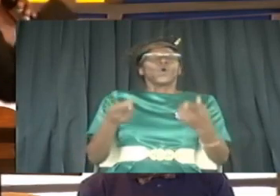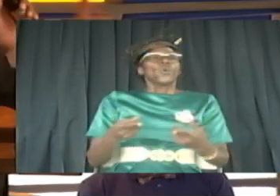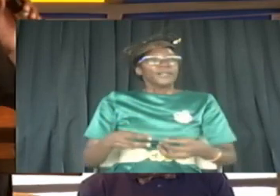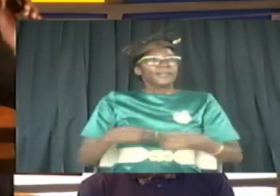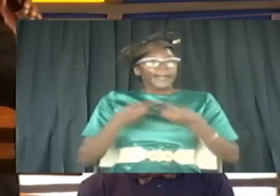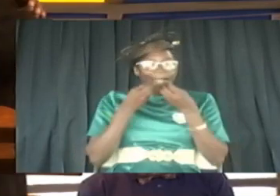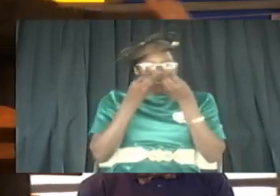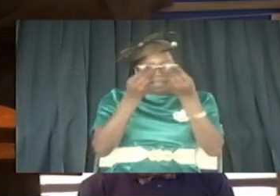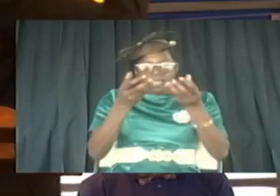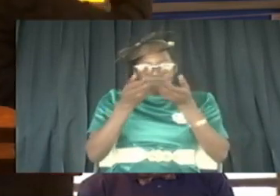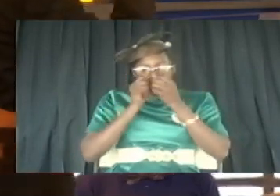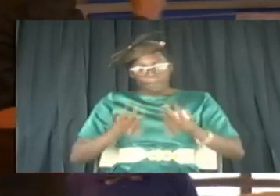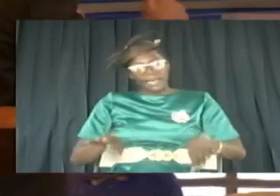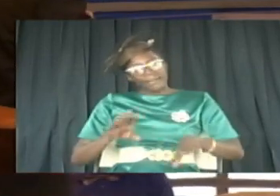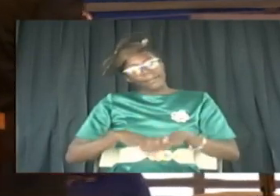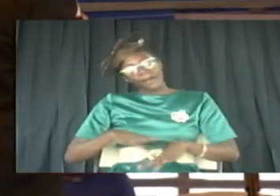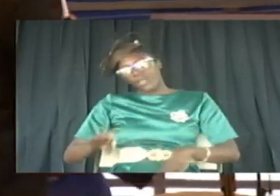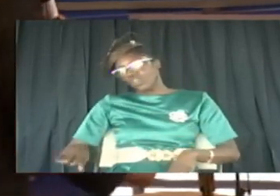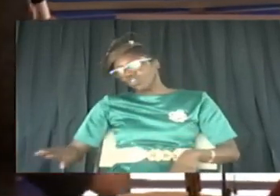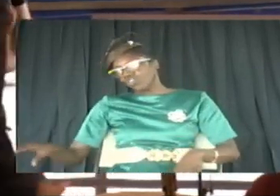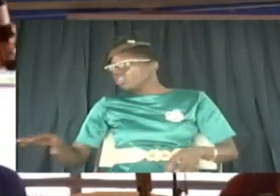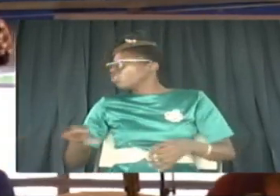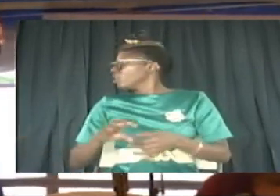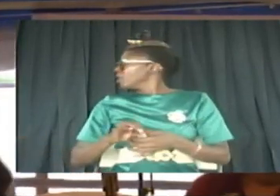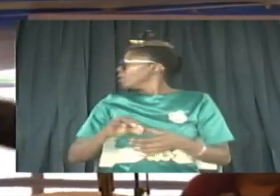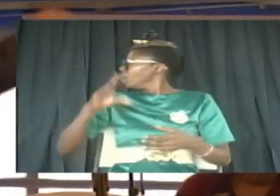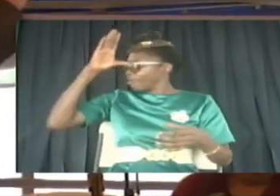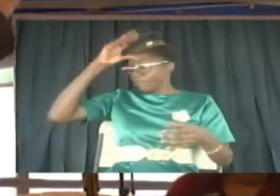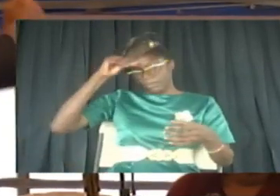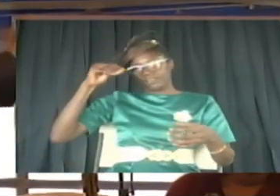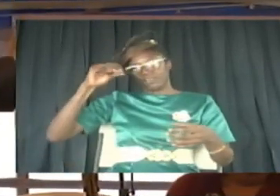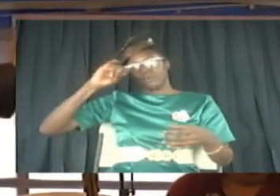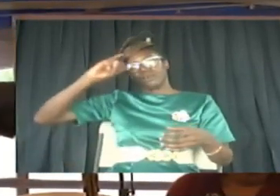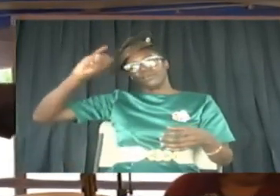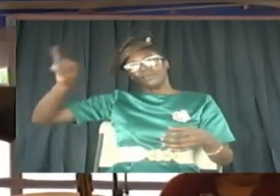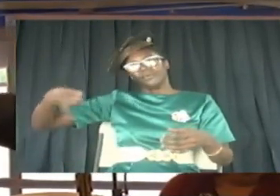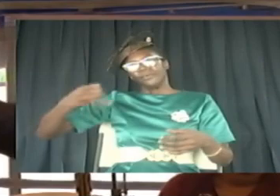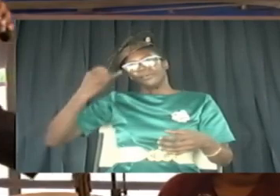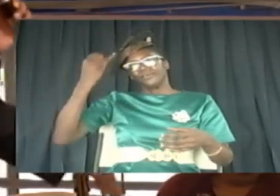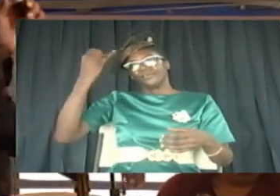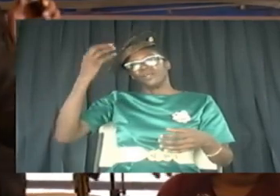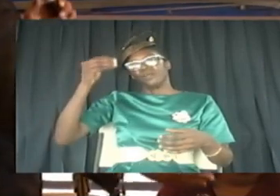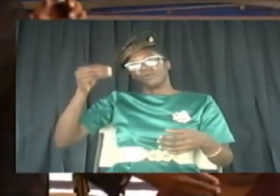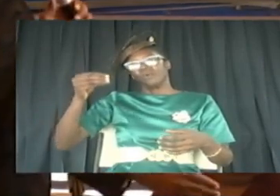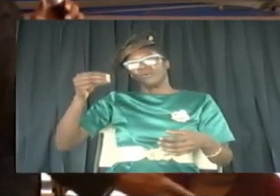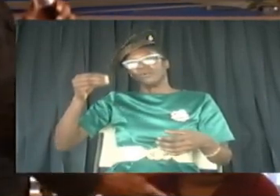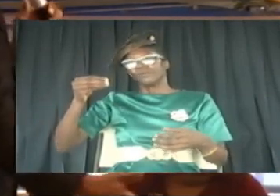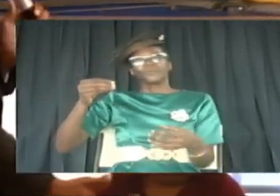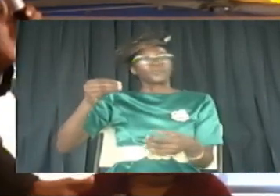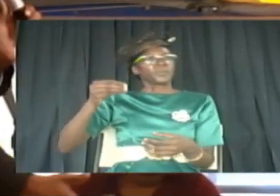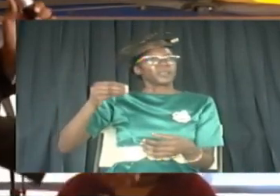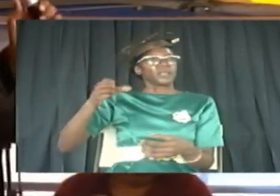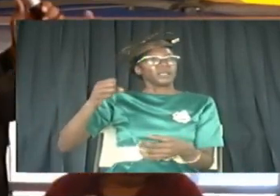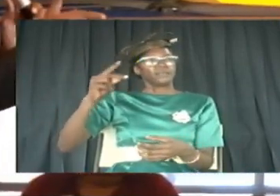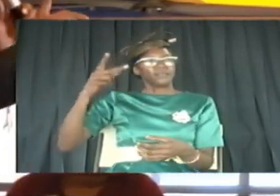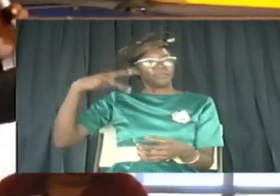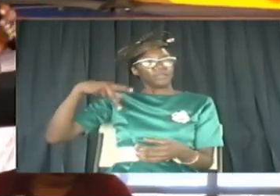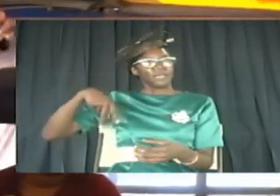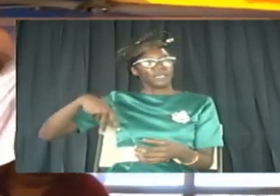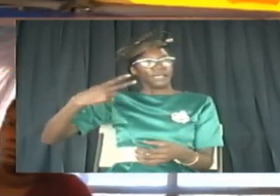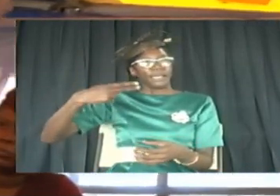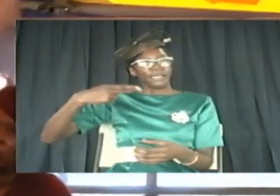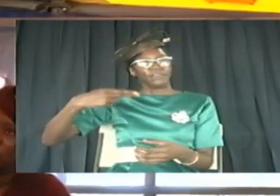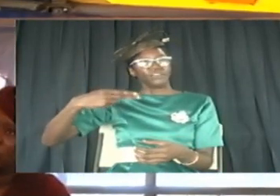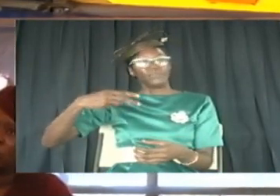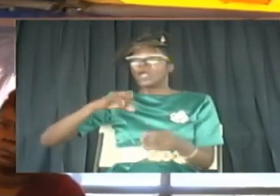the children of his son Joseph. There was the elder Manasseh and the younger Ephraim, and